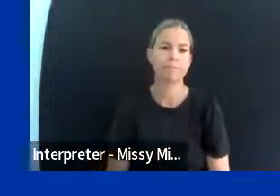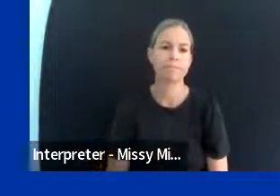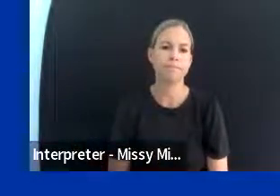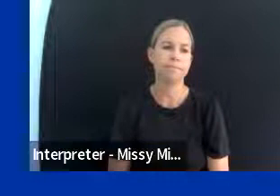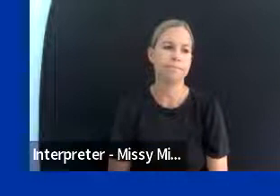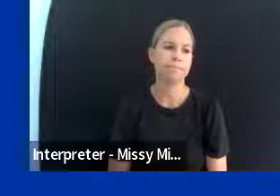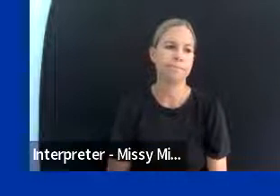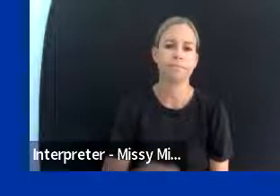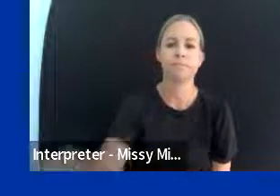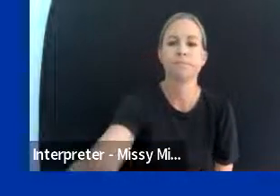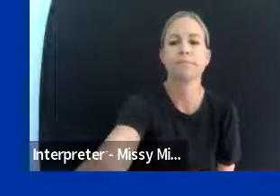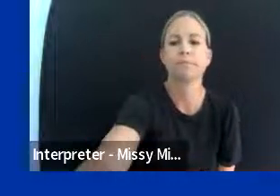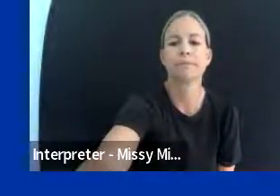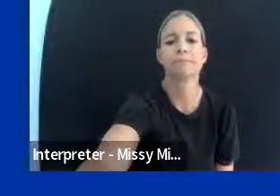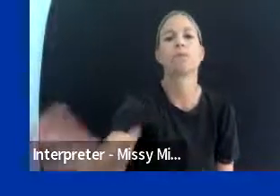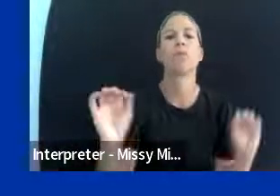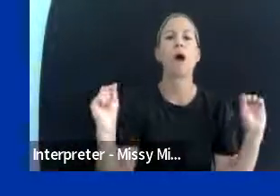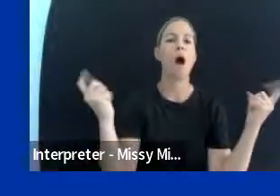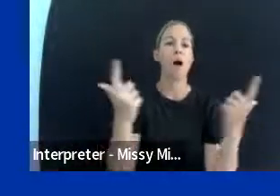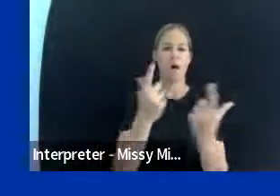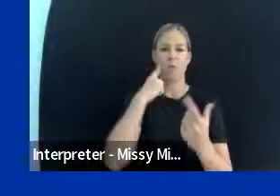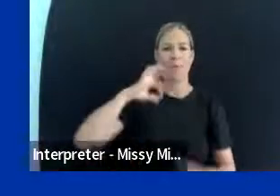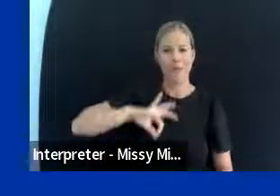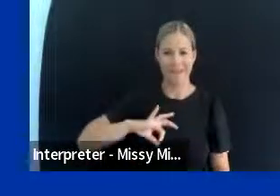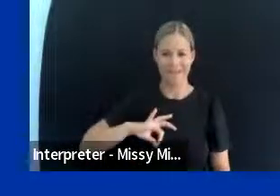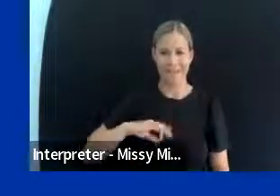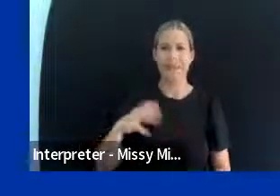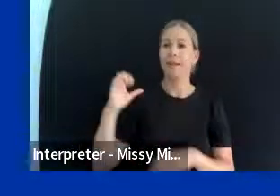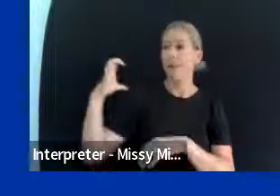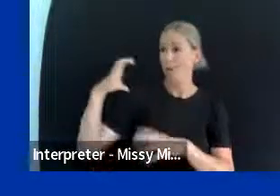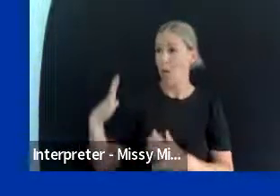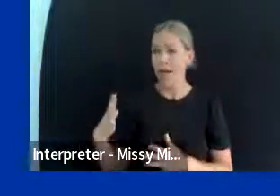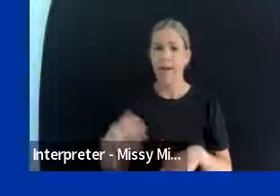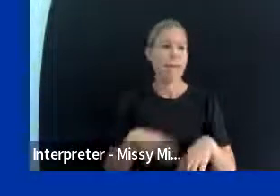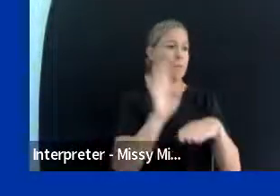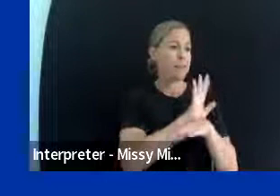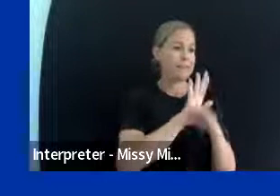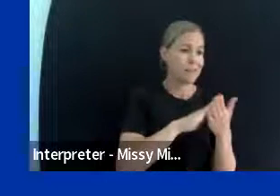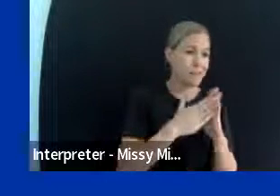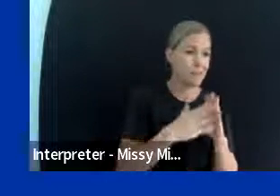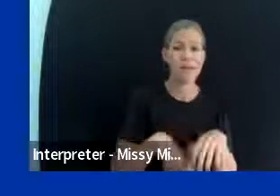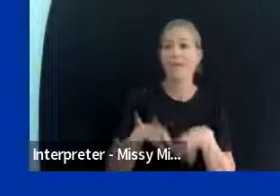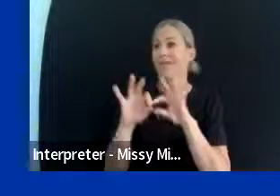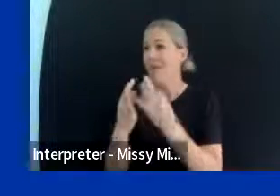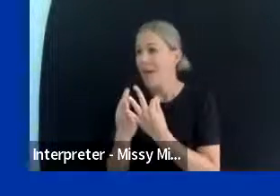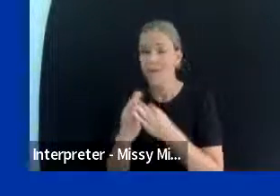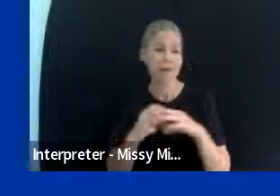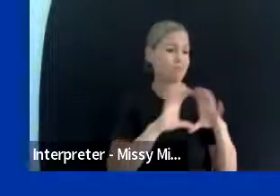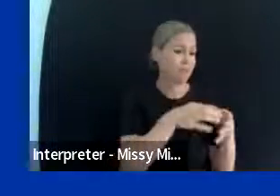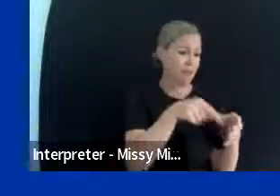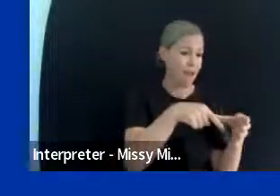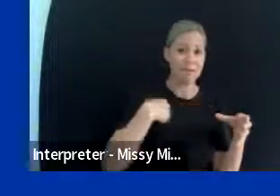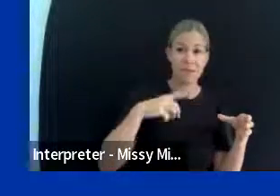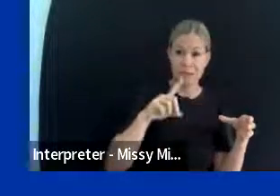Because everybody benefits, right? Everyone across our communities benefit. Employers, our business community, families, people with disabilities, first and